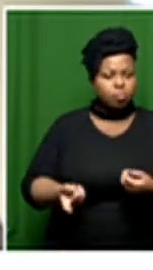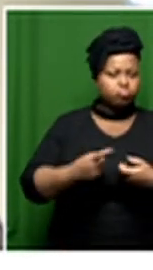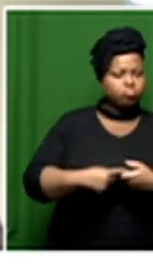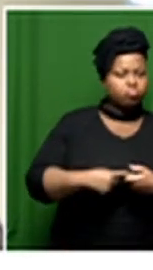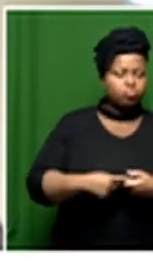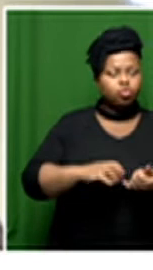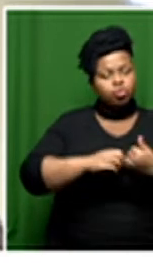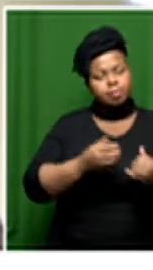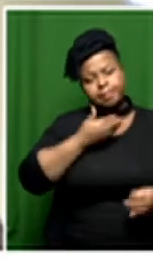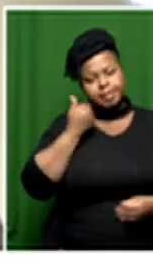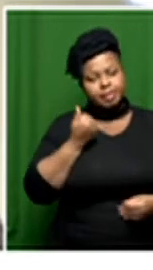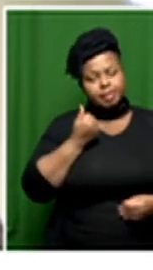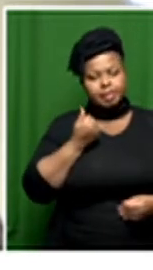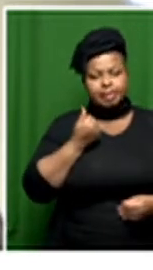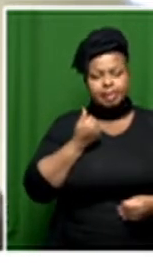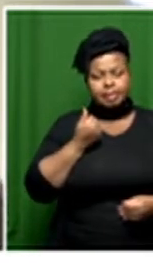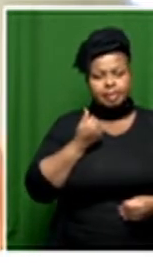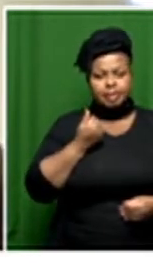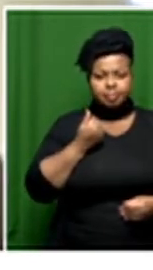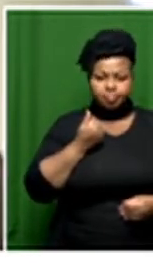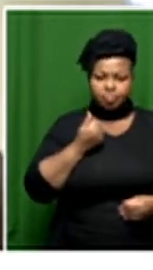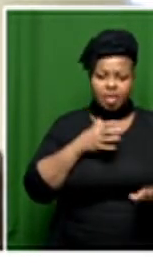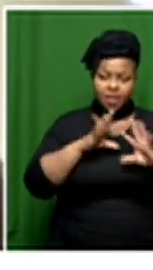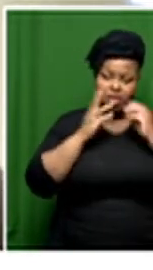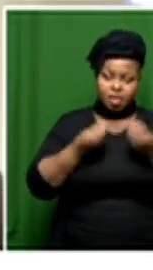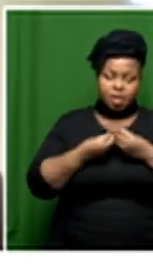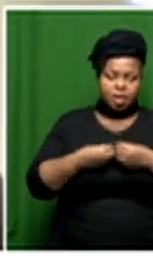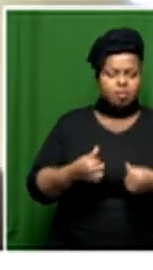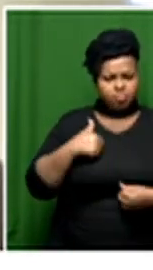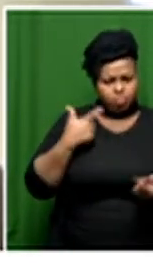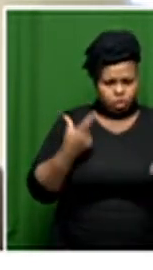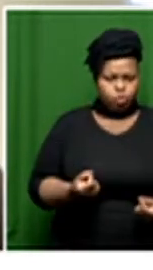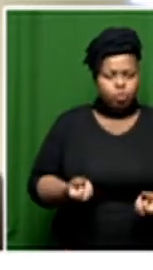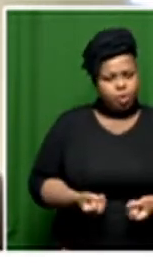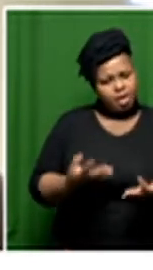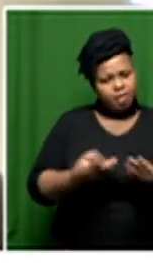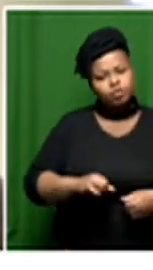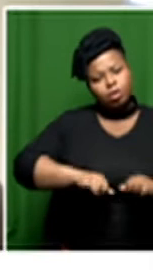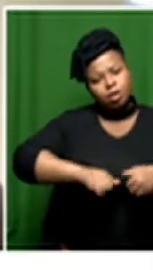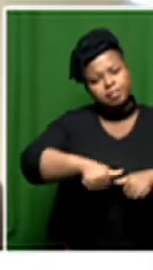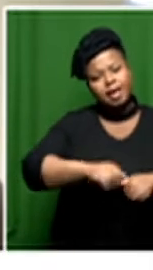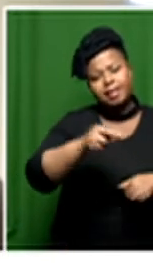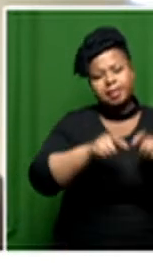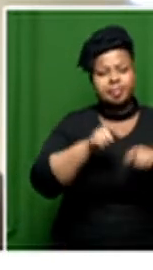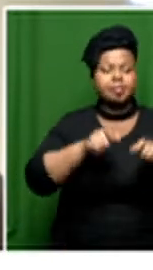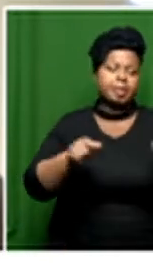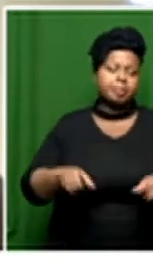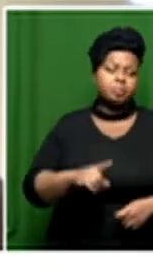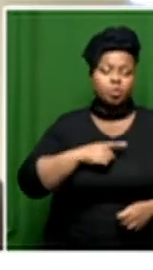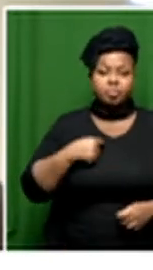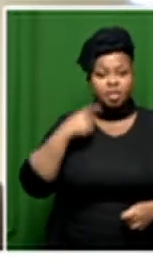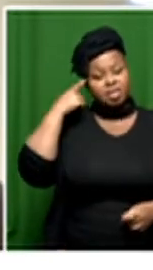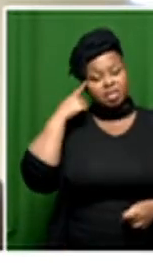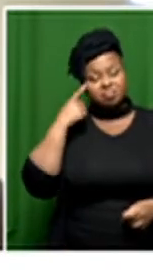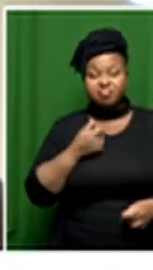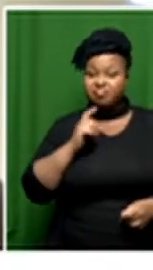my best to kind of like take what I've been given and kind of like feed that back into the next generation, because I think as time